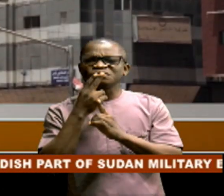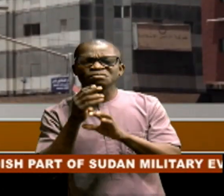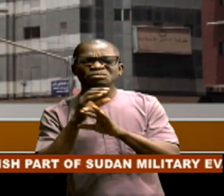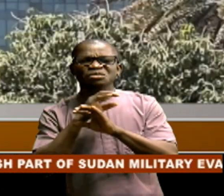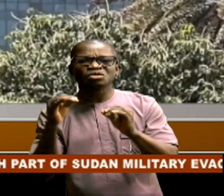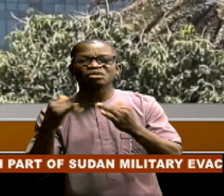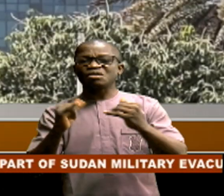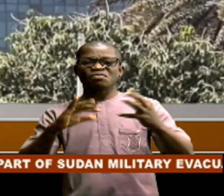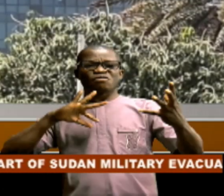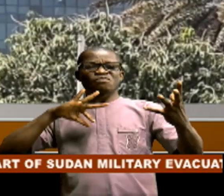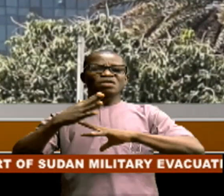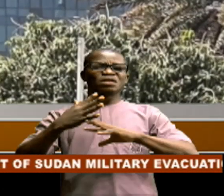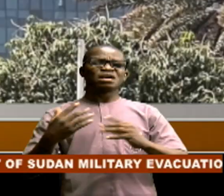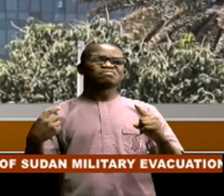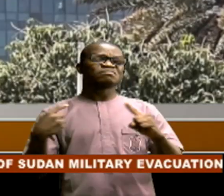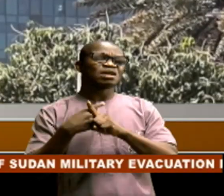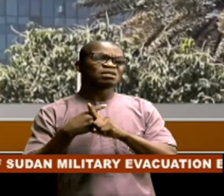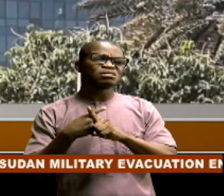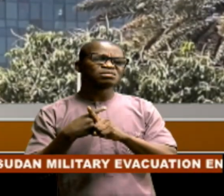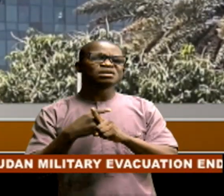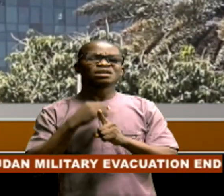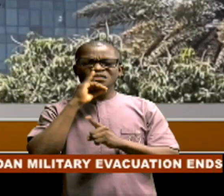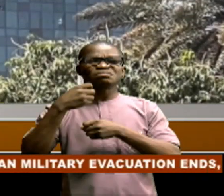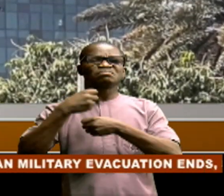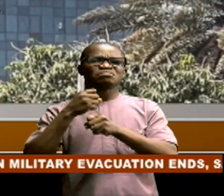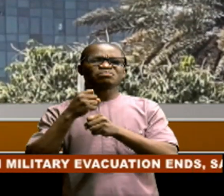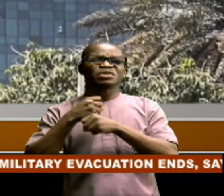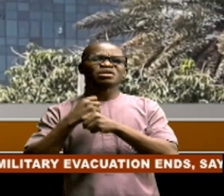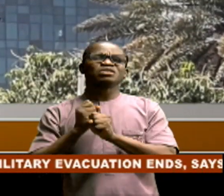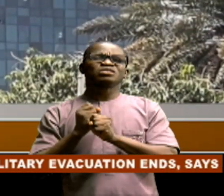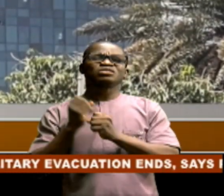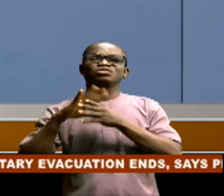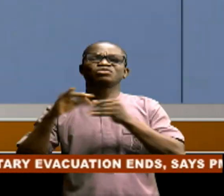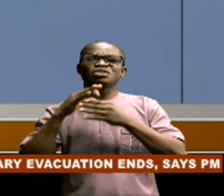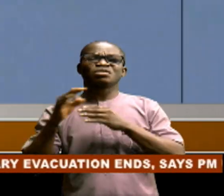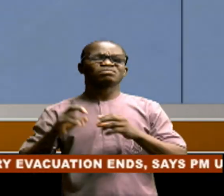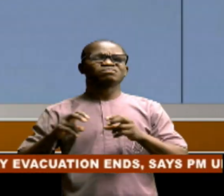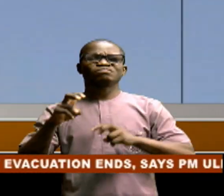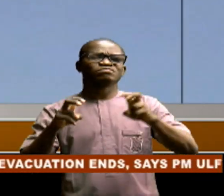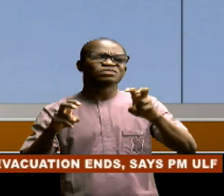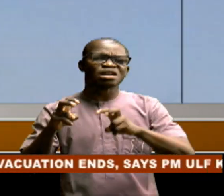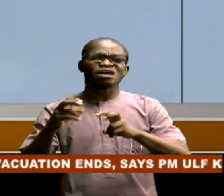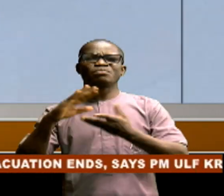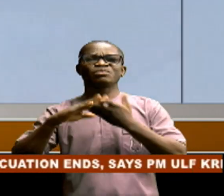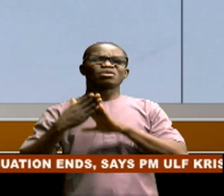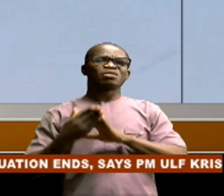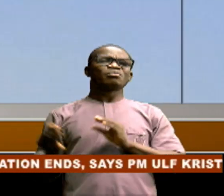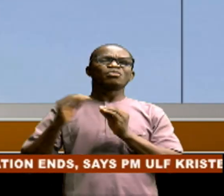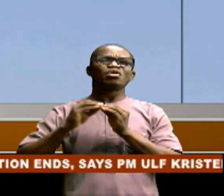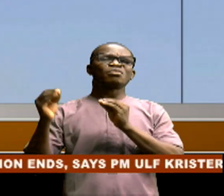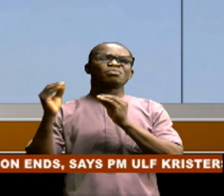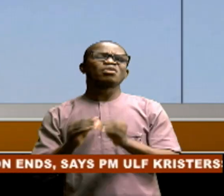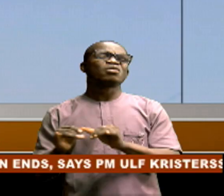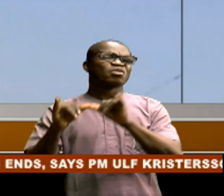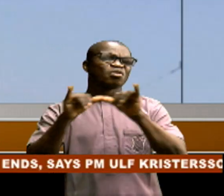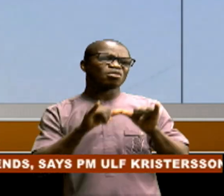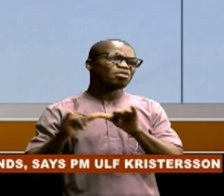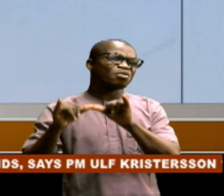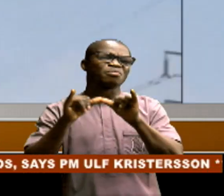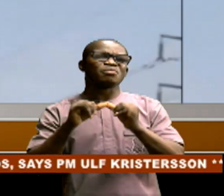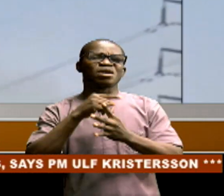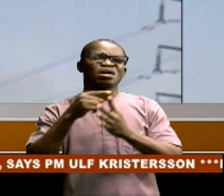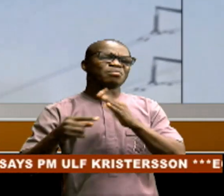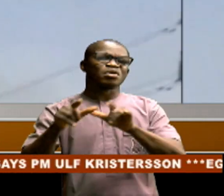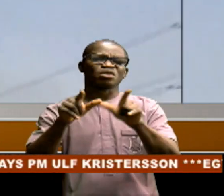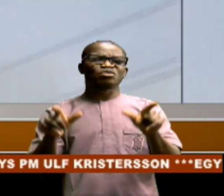Meanwhile, violent clashes have made stories of escape and exodus becoming more and more common among local